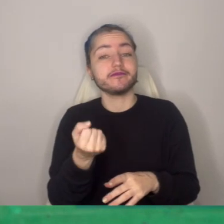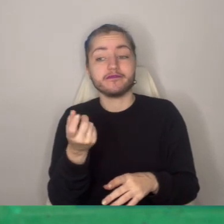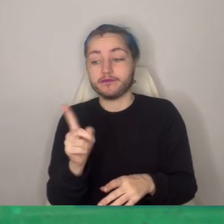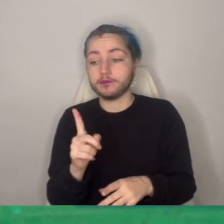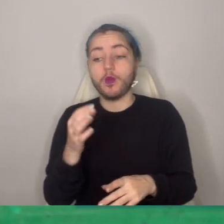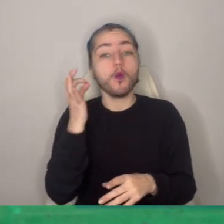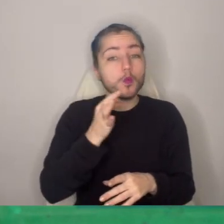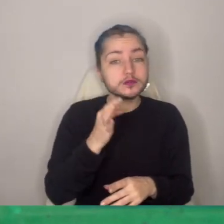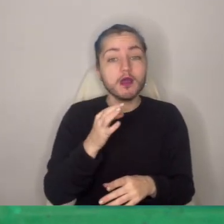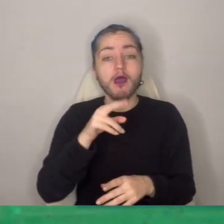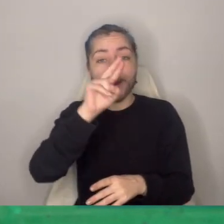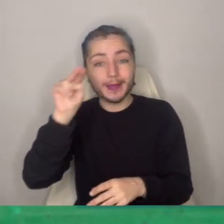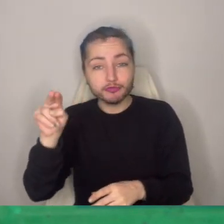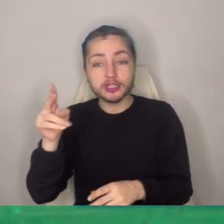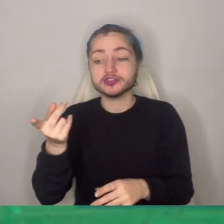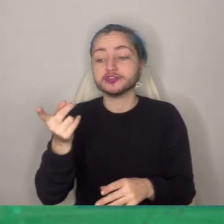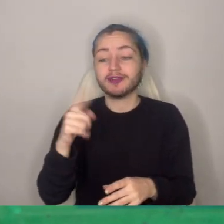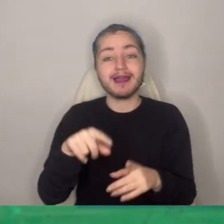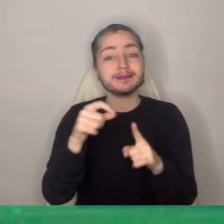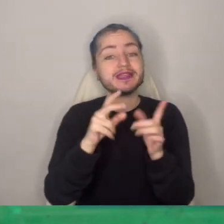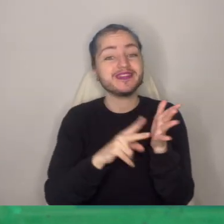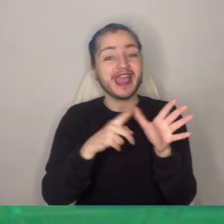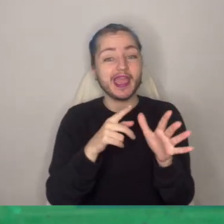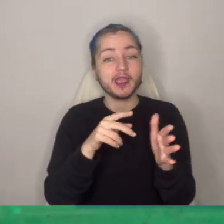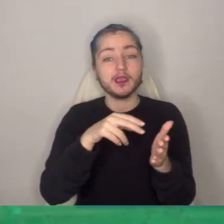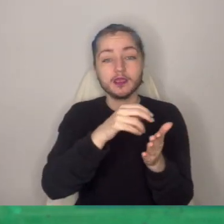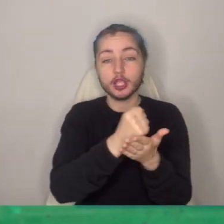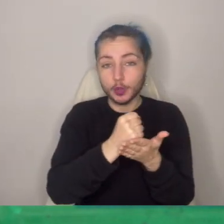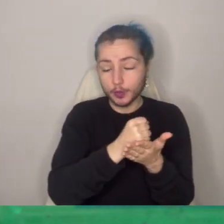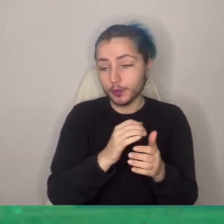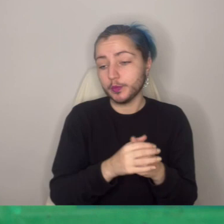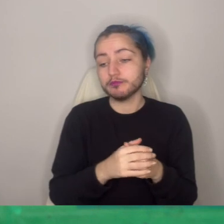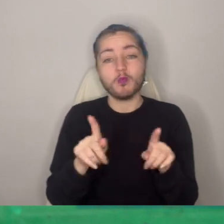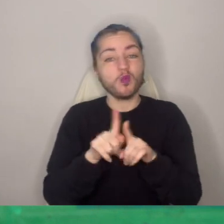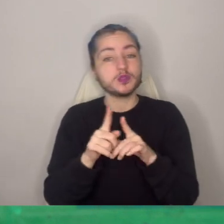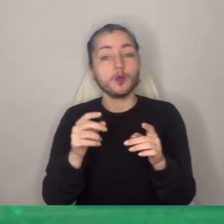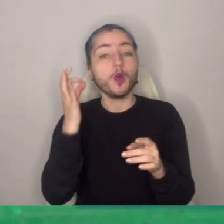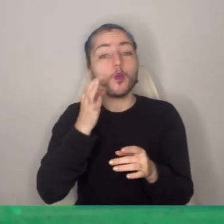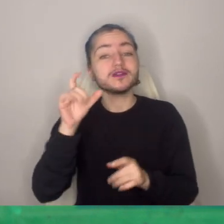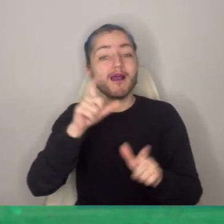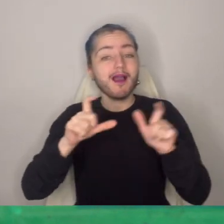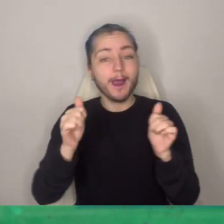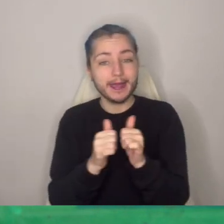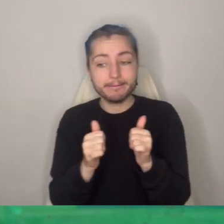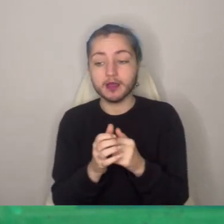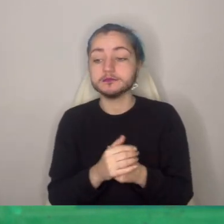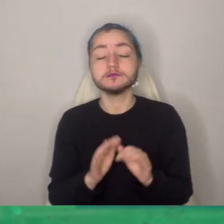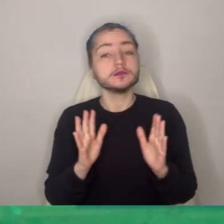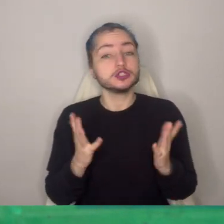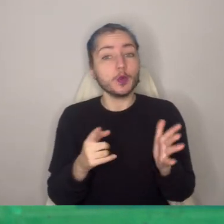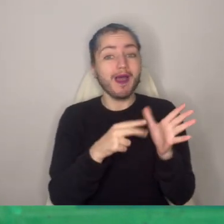to go. So if the annatto's already got warm water on it, we can start to wet the paper